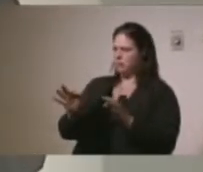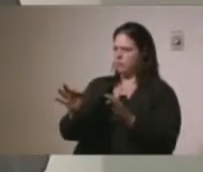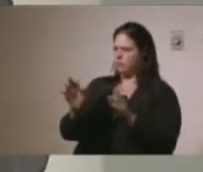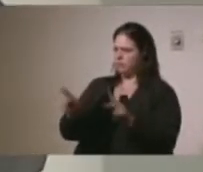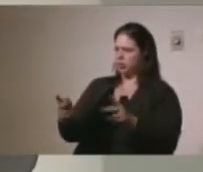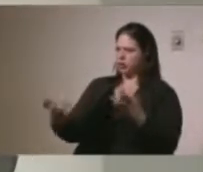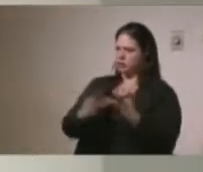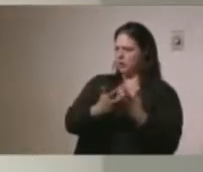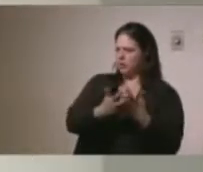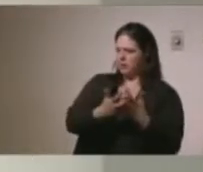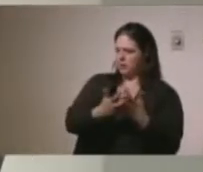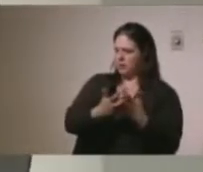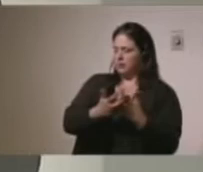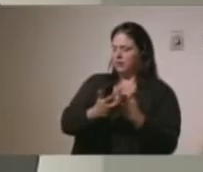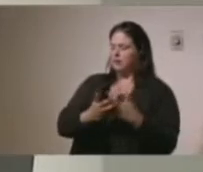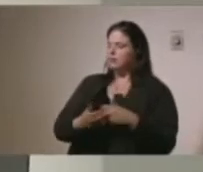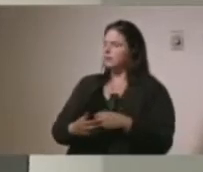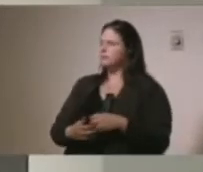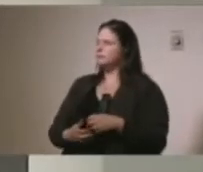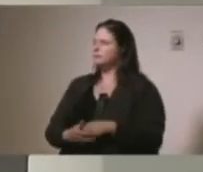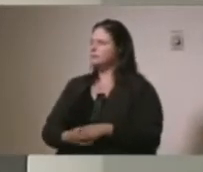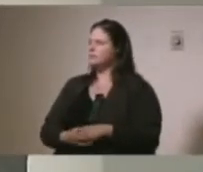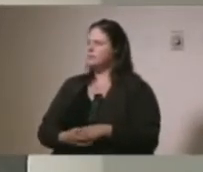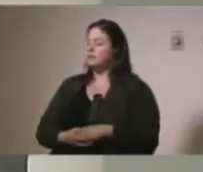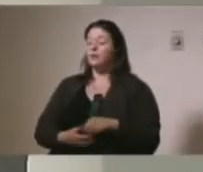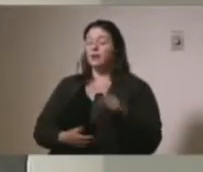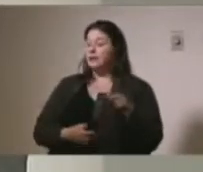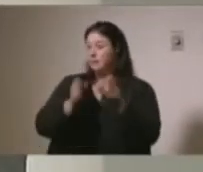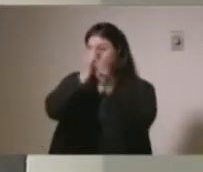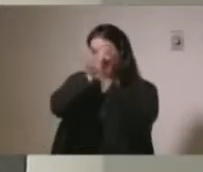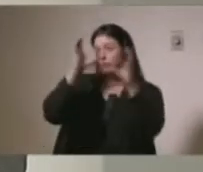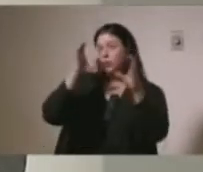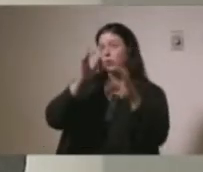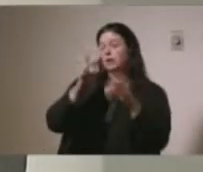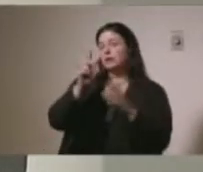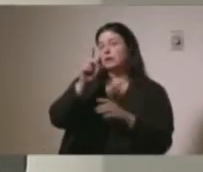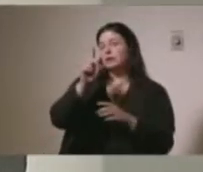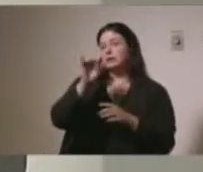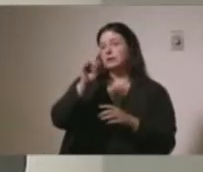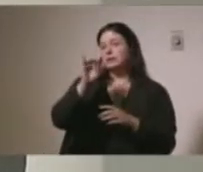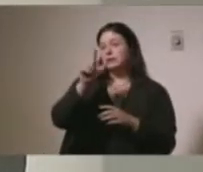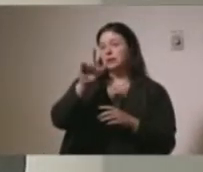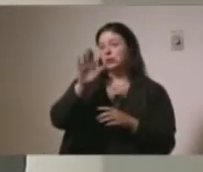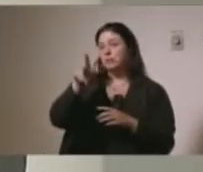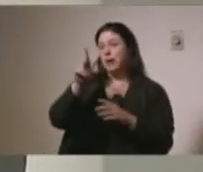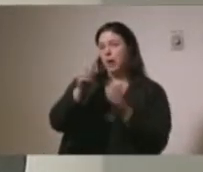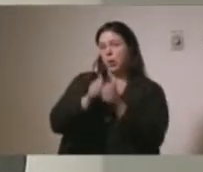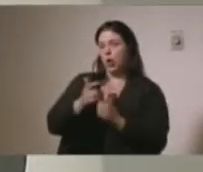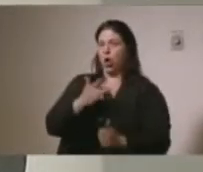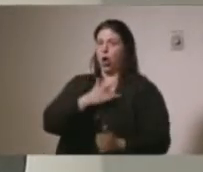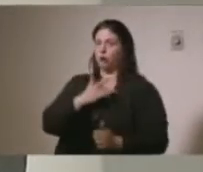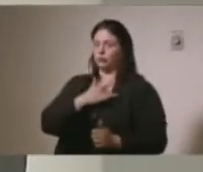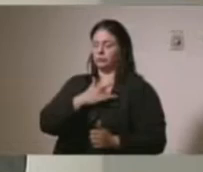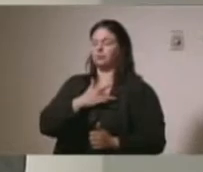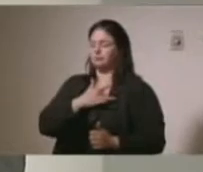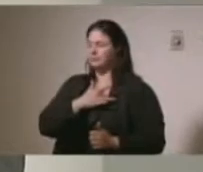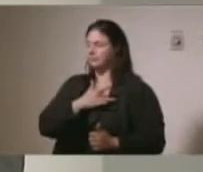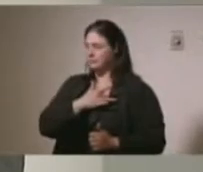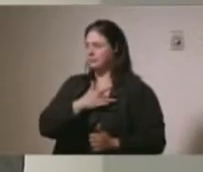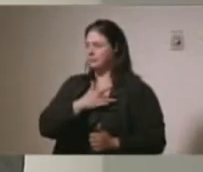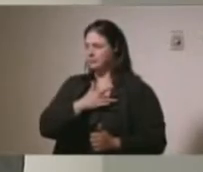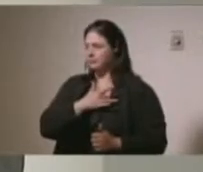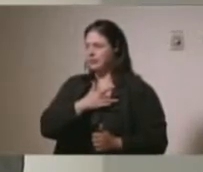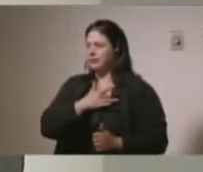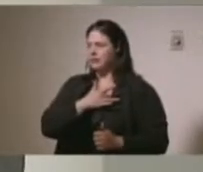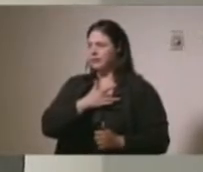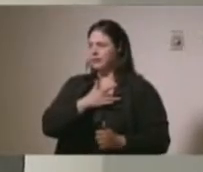saying, their view for, is a digital bank with a heart. Their view is a bank